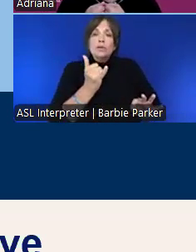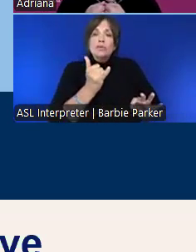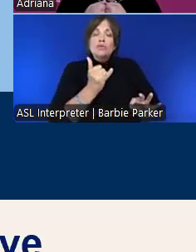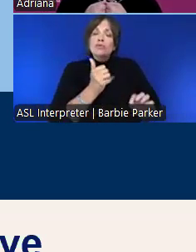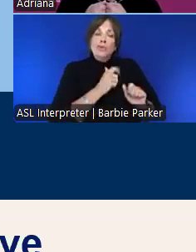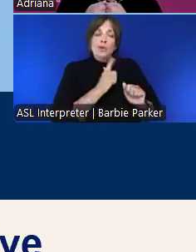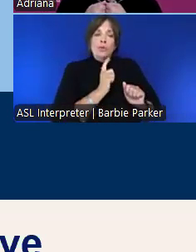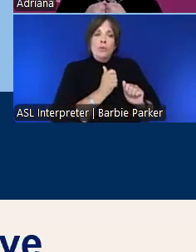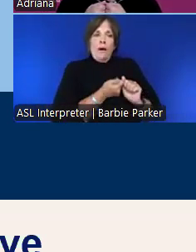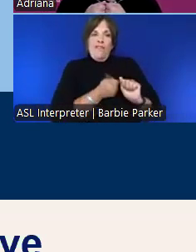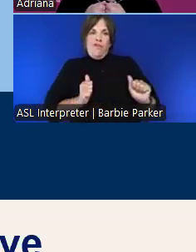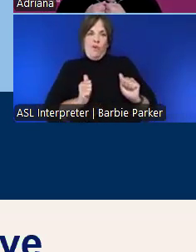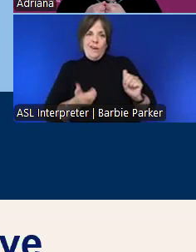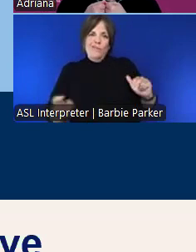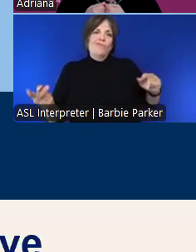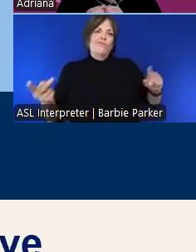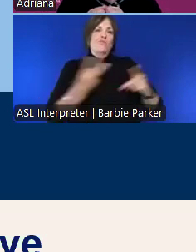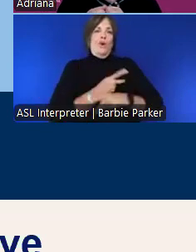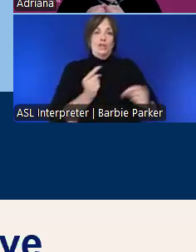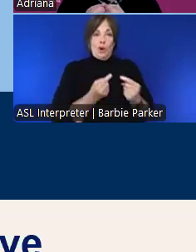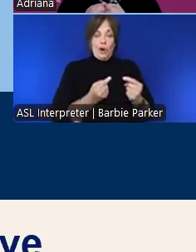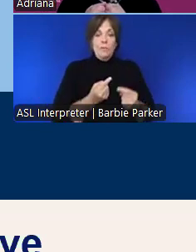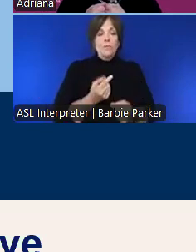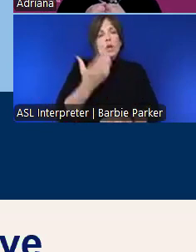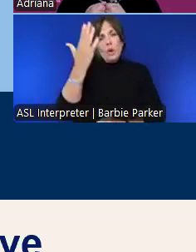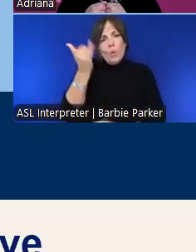where a survivor details